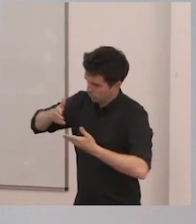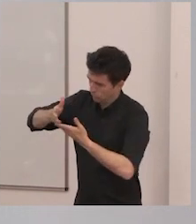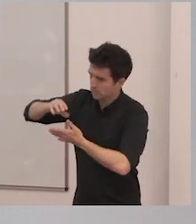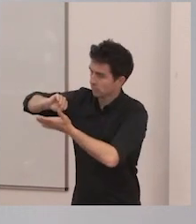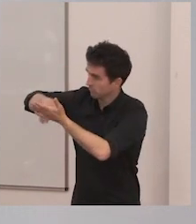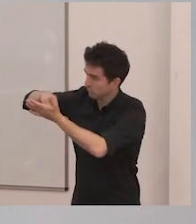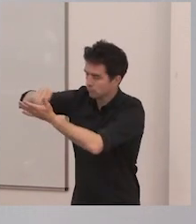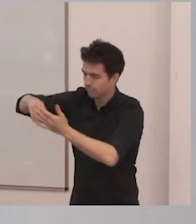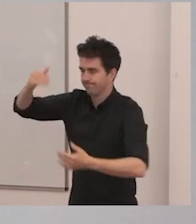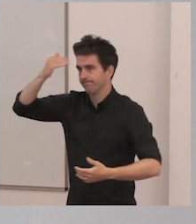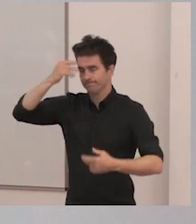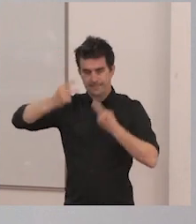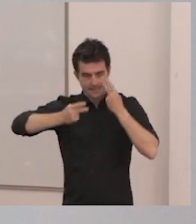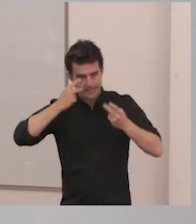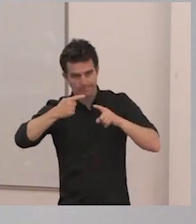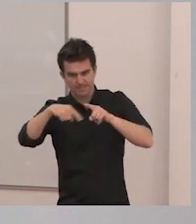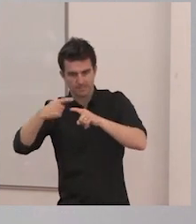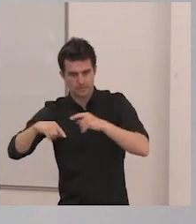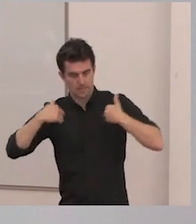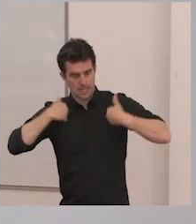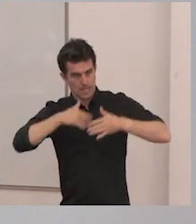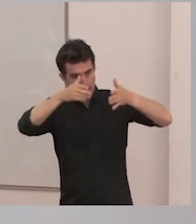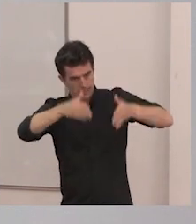intersectional discrimination.